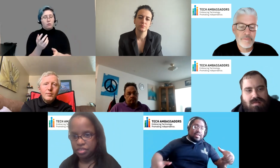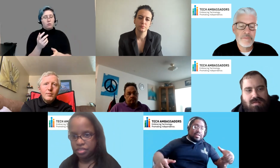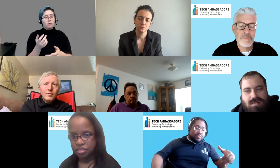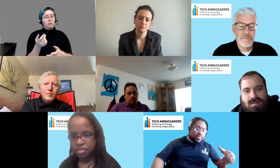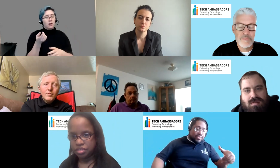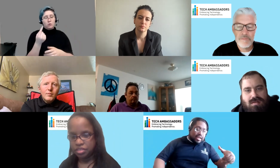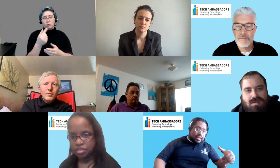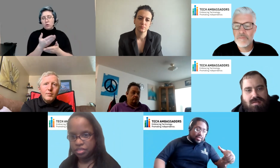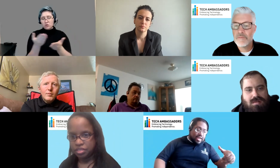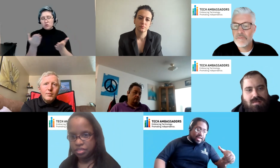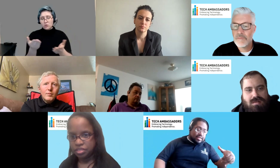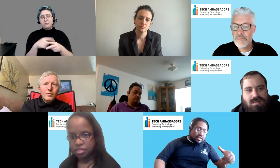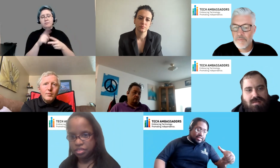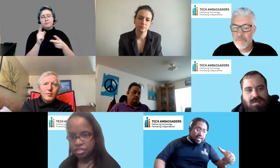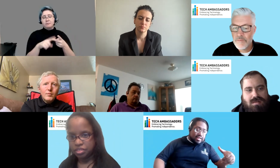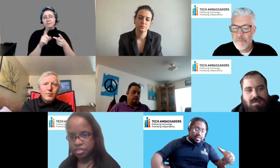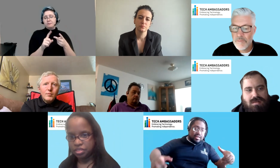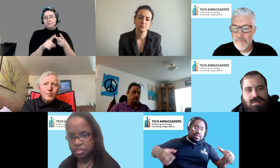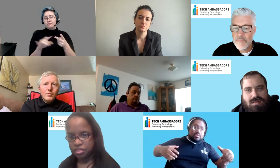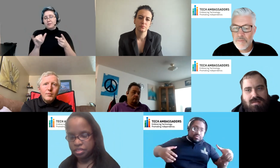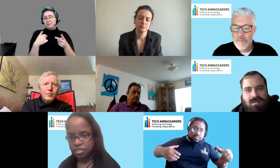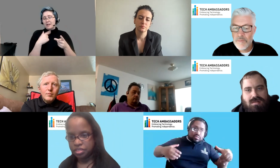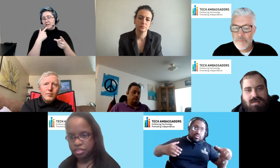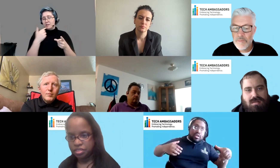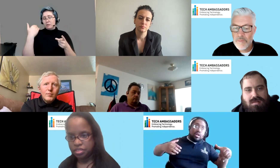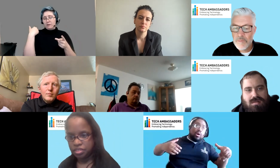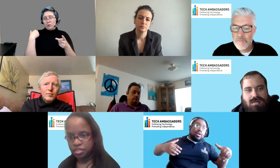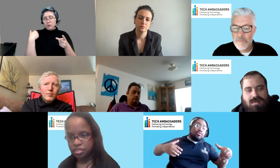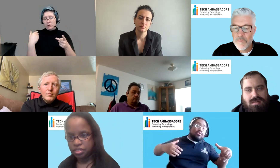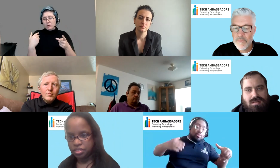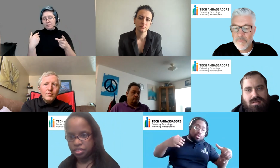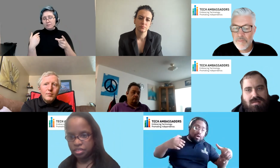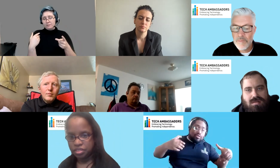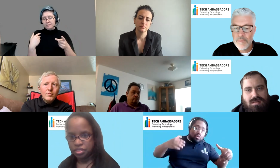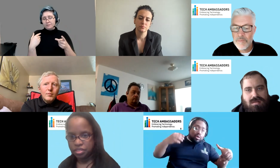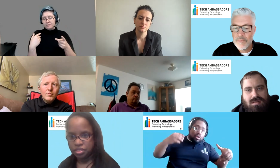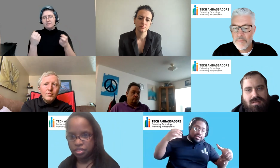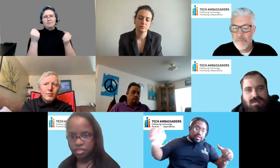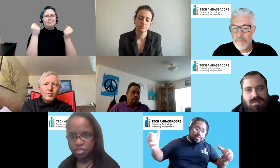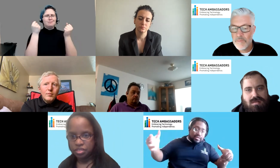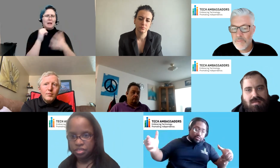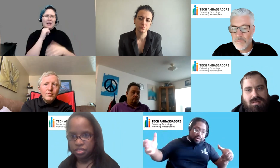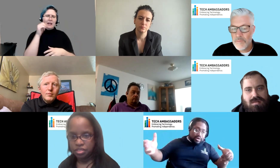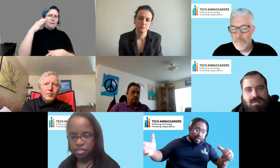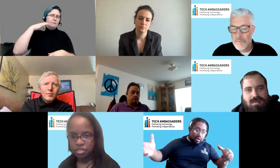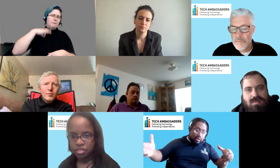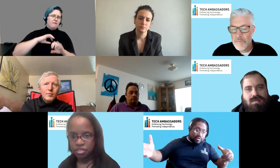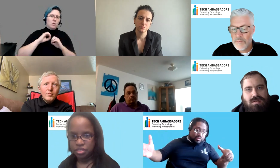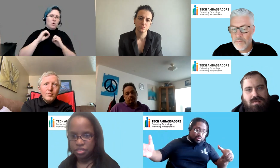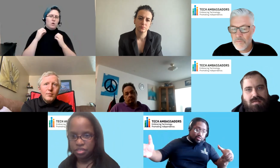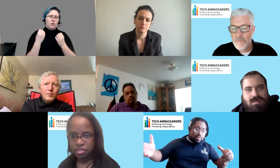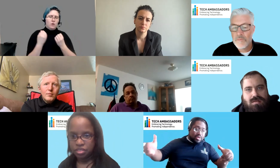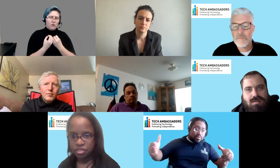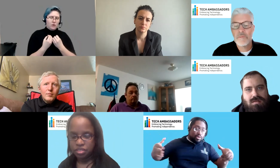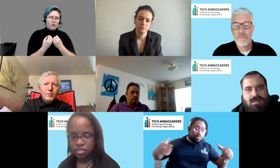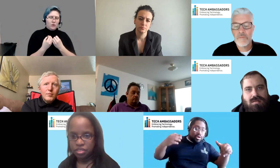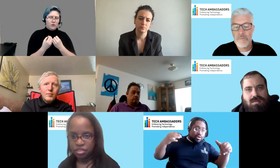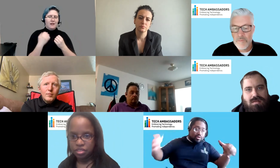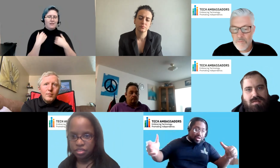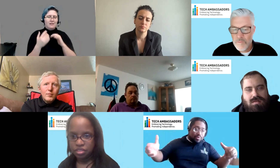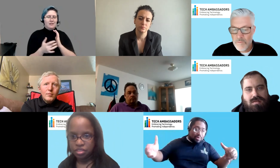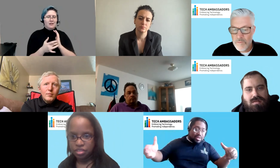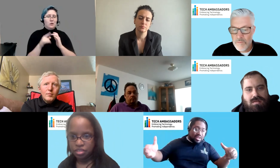And then secondly, as I said, a lot of nonprofit organizations are funding technology, so you've got to be able to